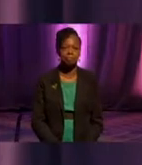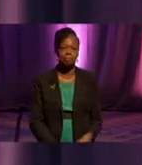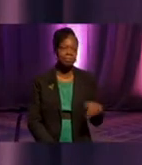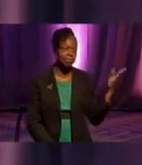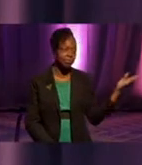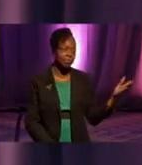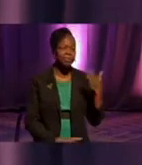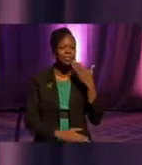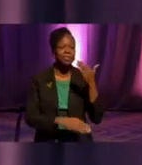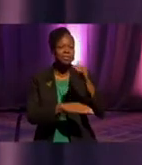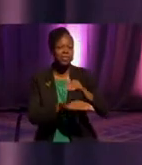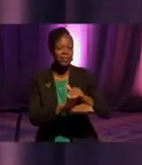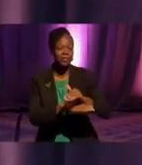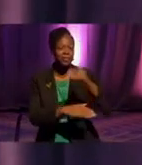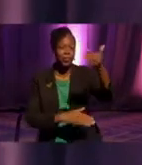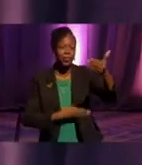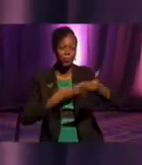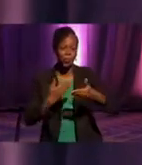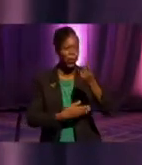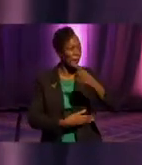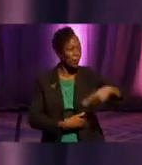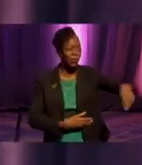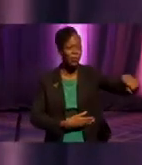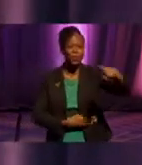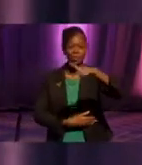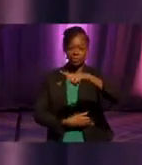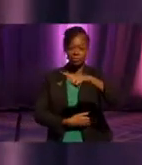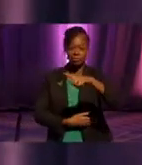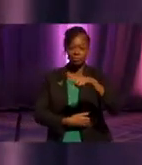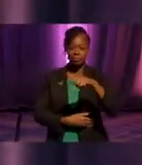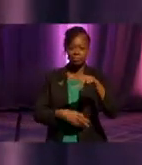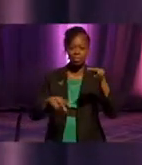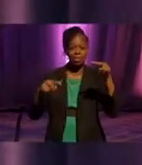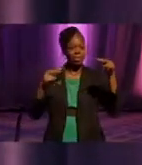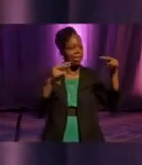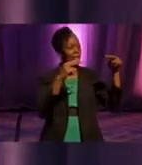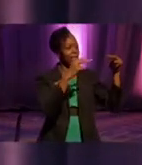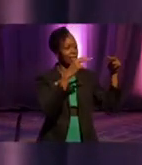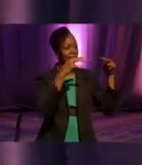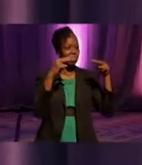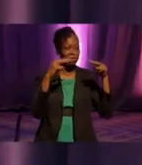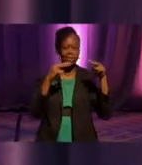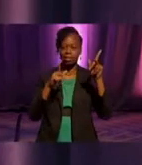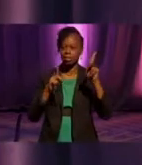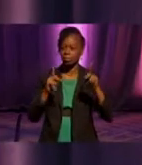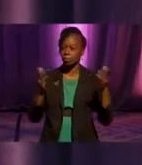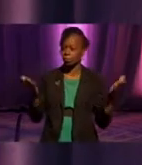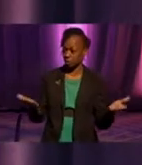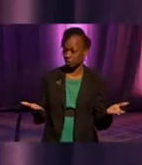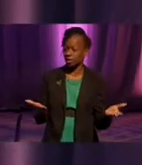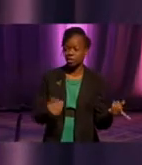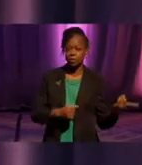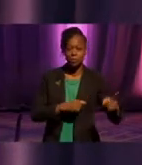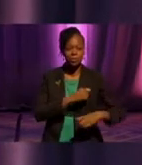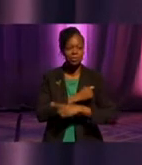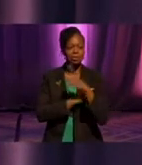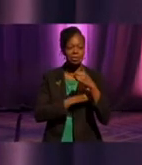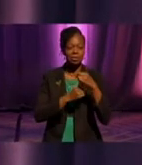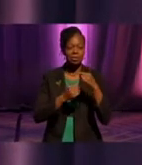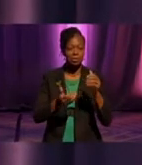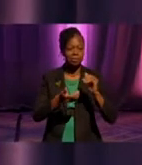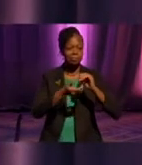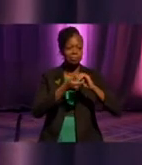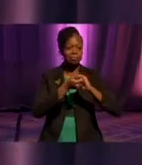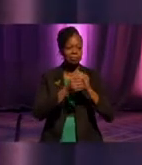Good afternoon and welcome, everyone. Look at all of us in this room today, here together after so many